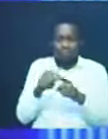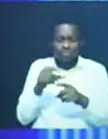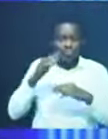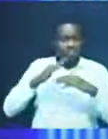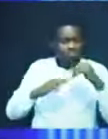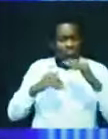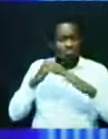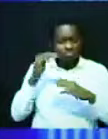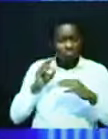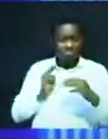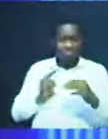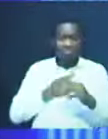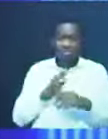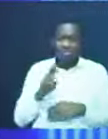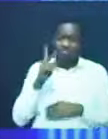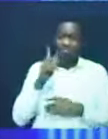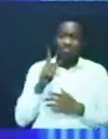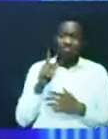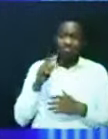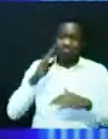I'm saying that it builds us up